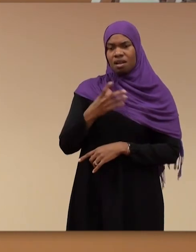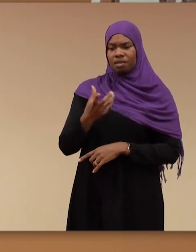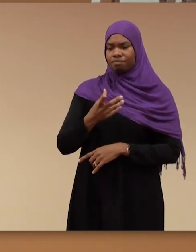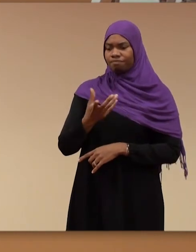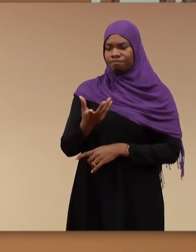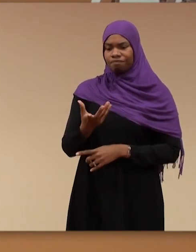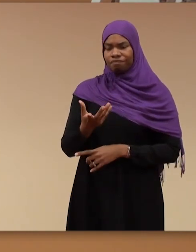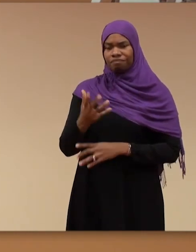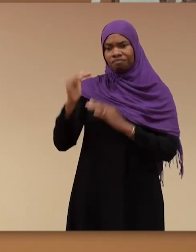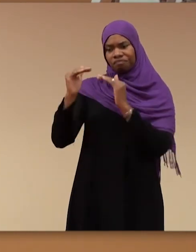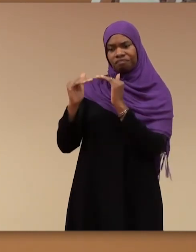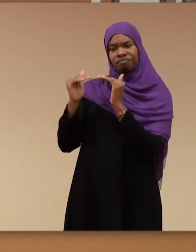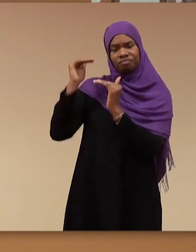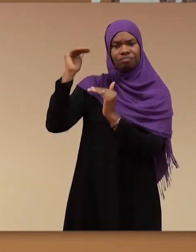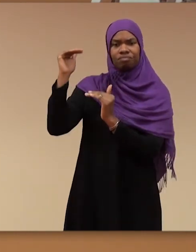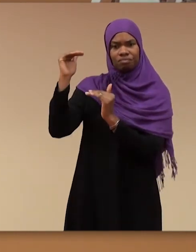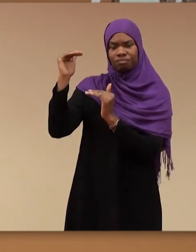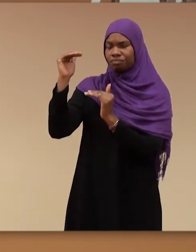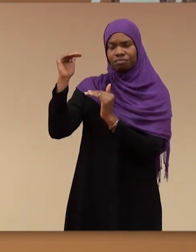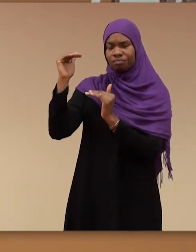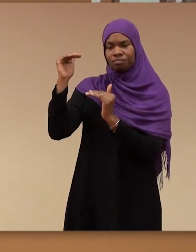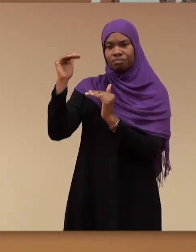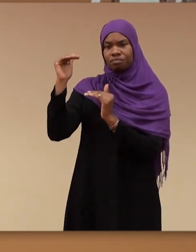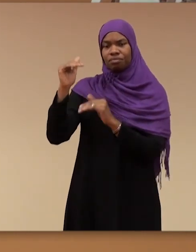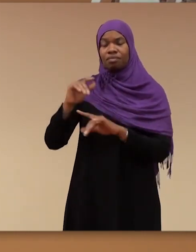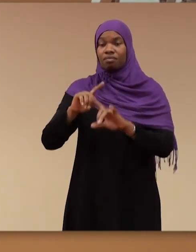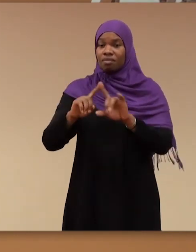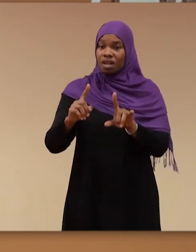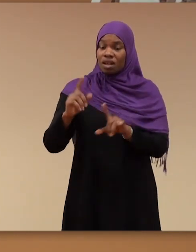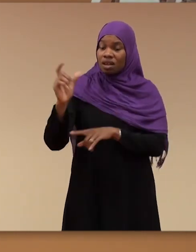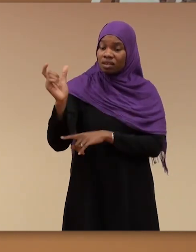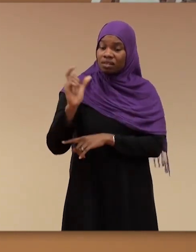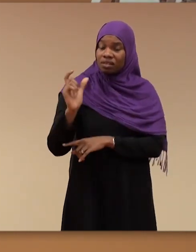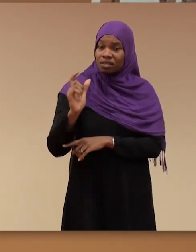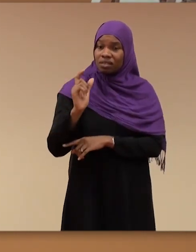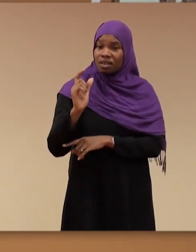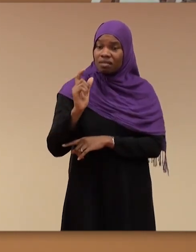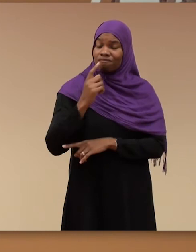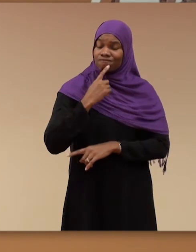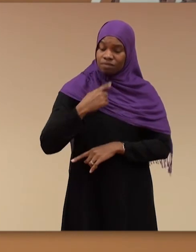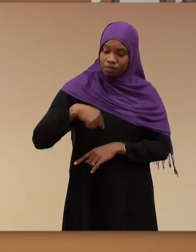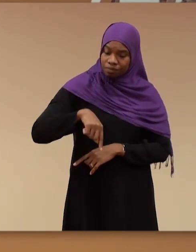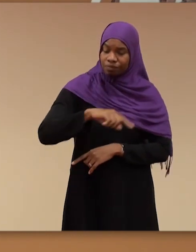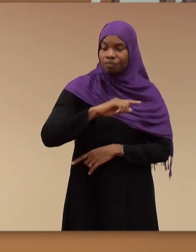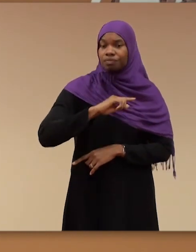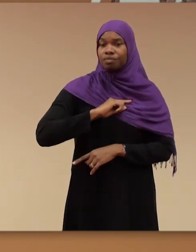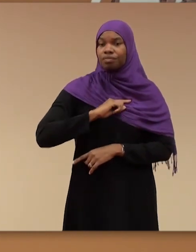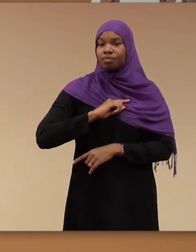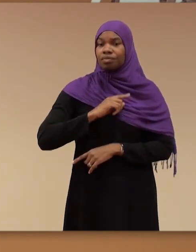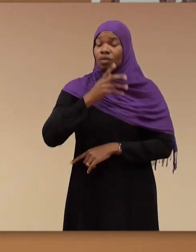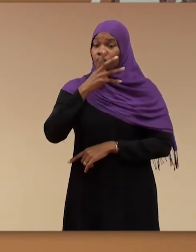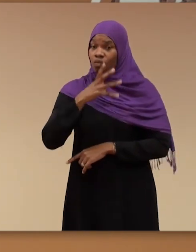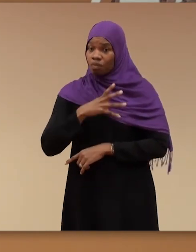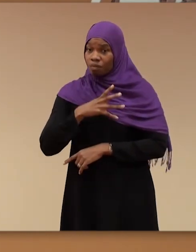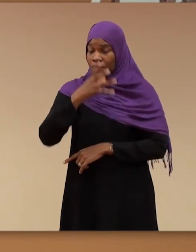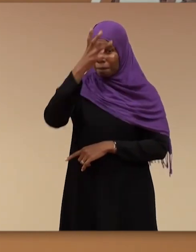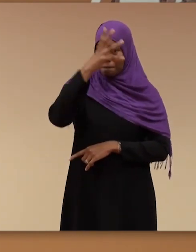Islam 1,400 years ago told us that women and men are